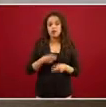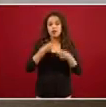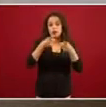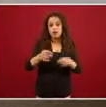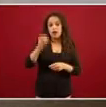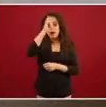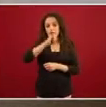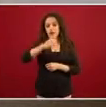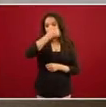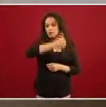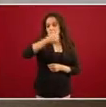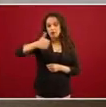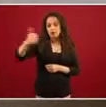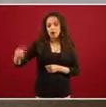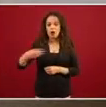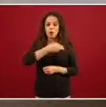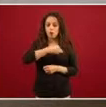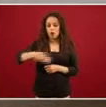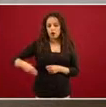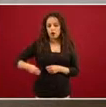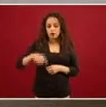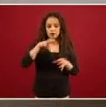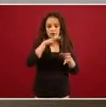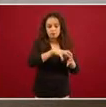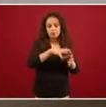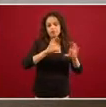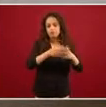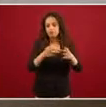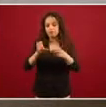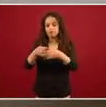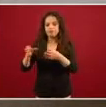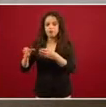and the local reports are happening all the time, and there are people who are